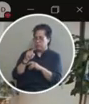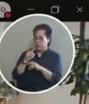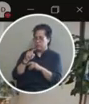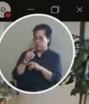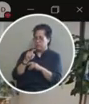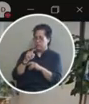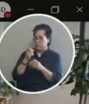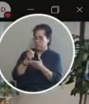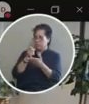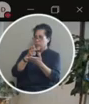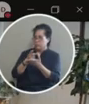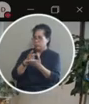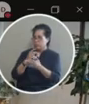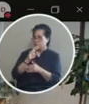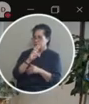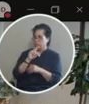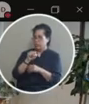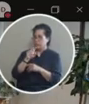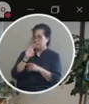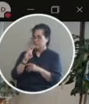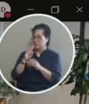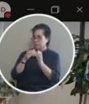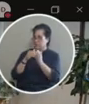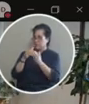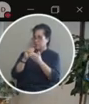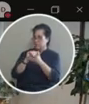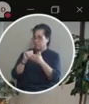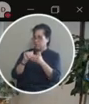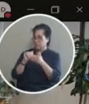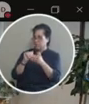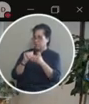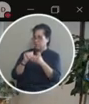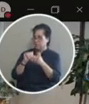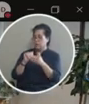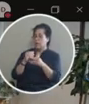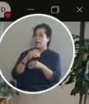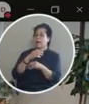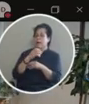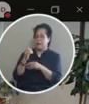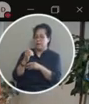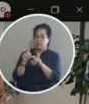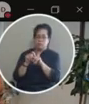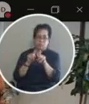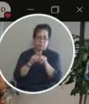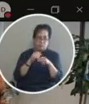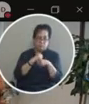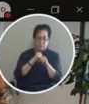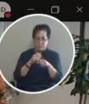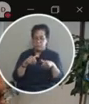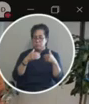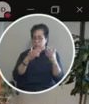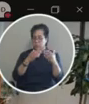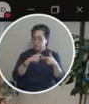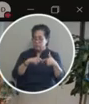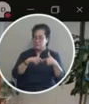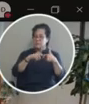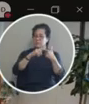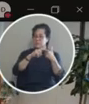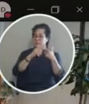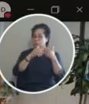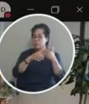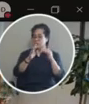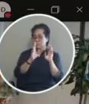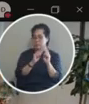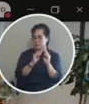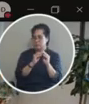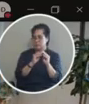the approval of the $6.6 million? And then I would like to make a motion to suspend the rest of the meeting